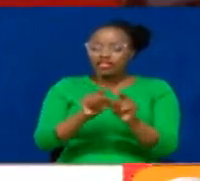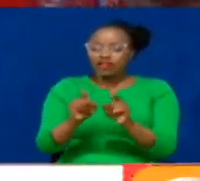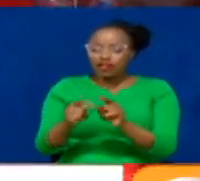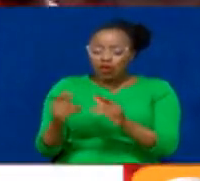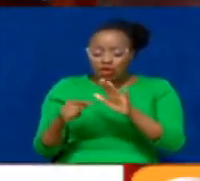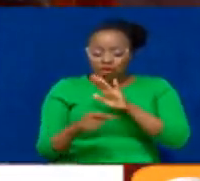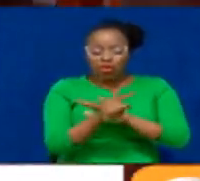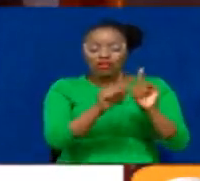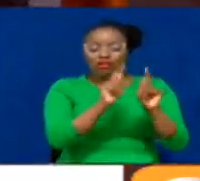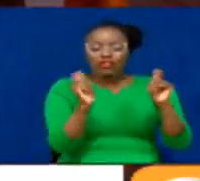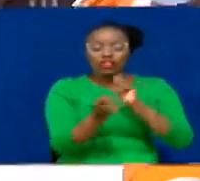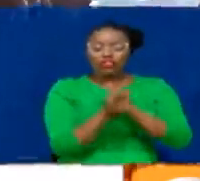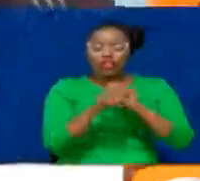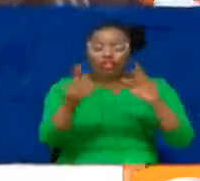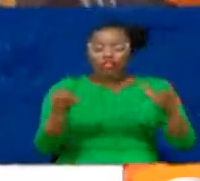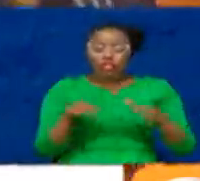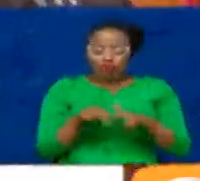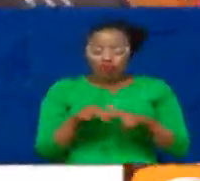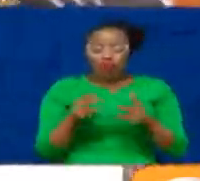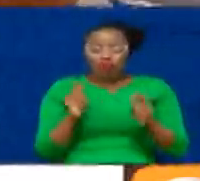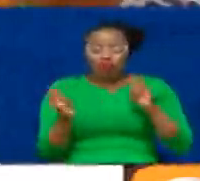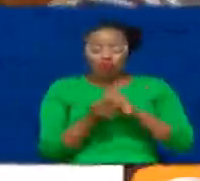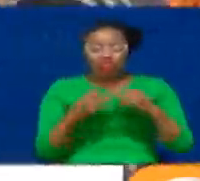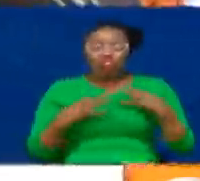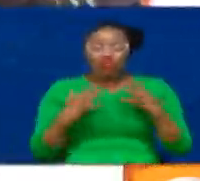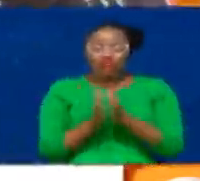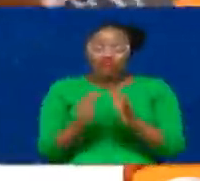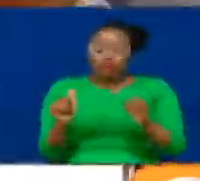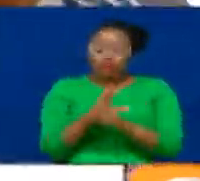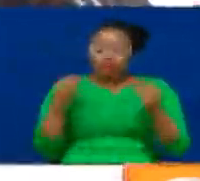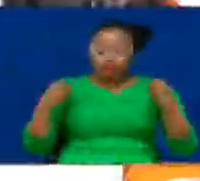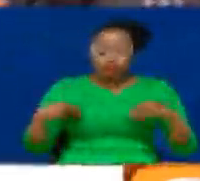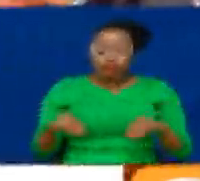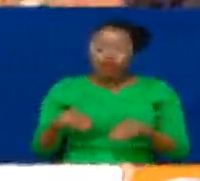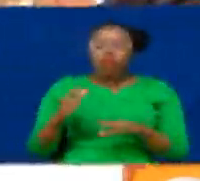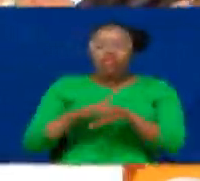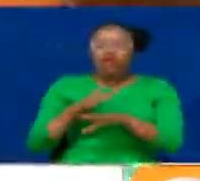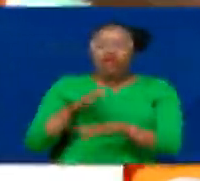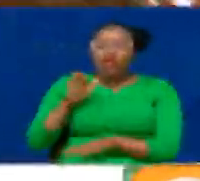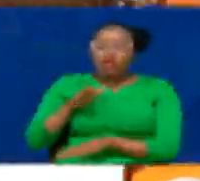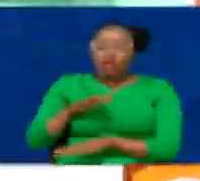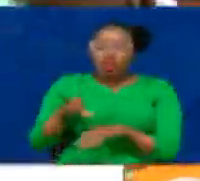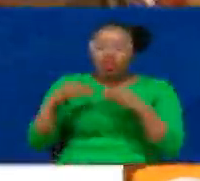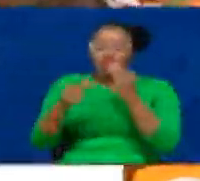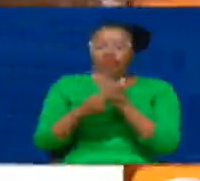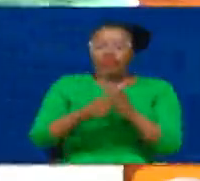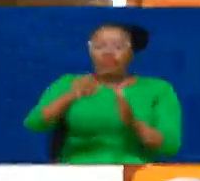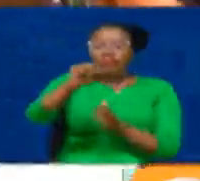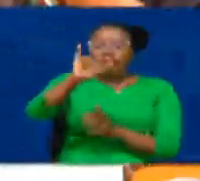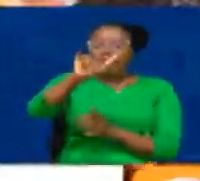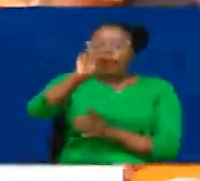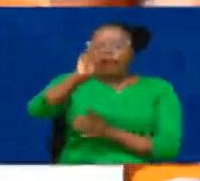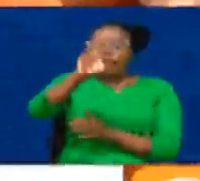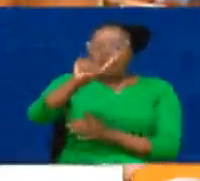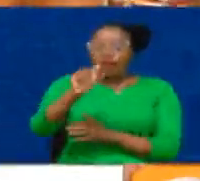quickly sneaked into a changing room and emerged a fully dressed Agikuyu woman. She was named Nyawira,